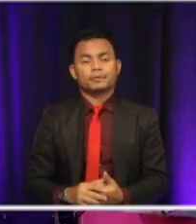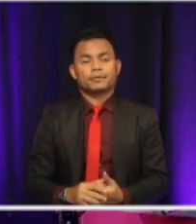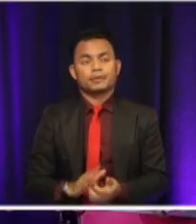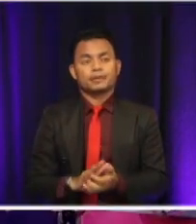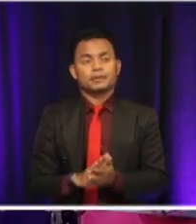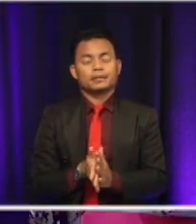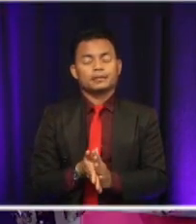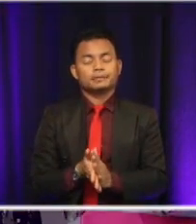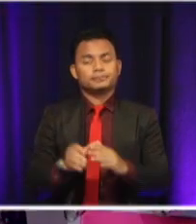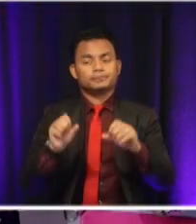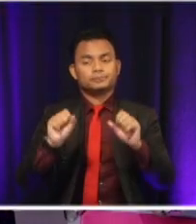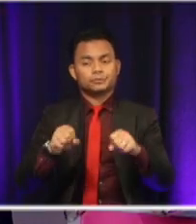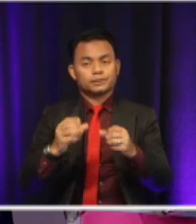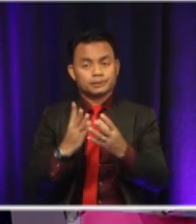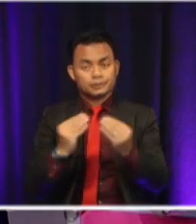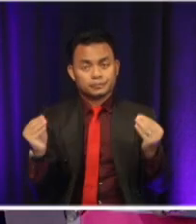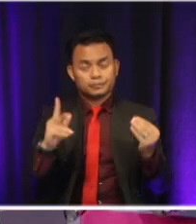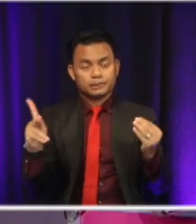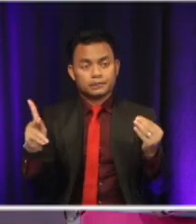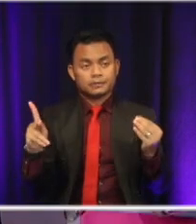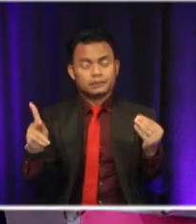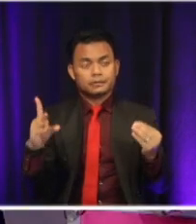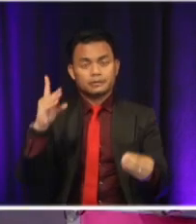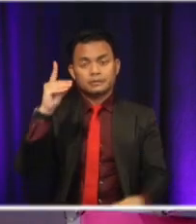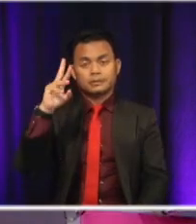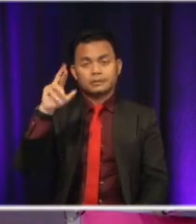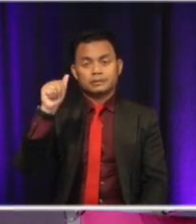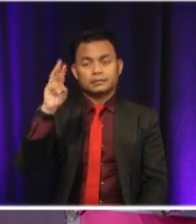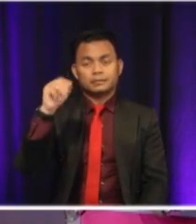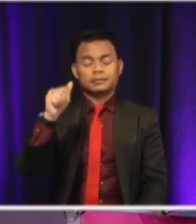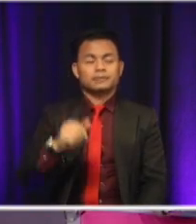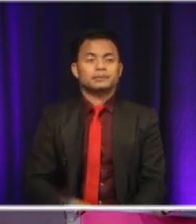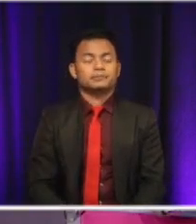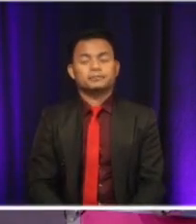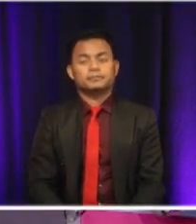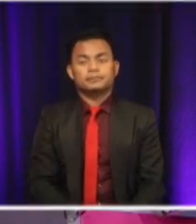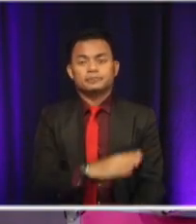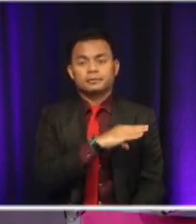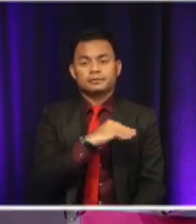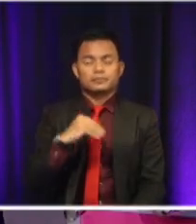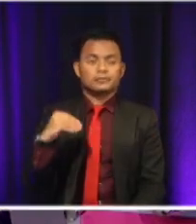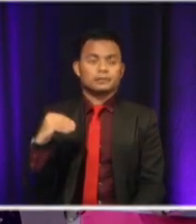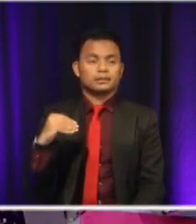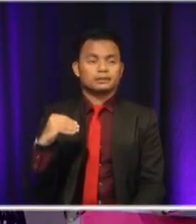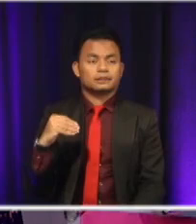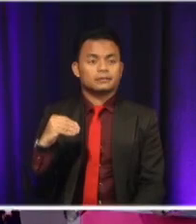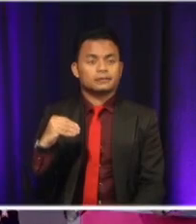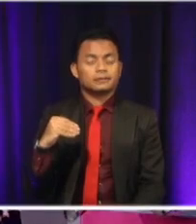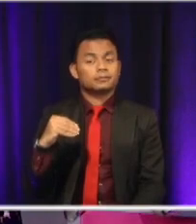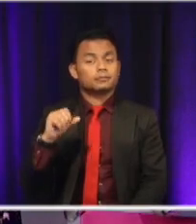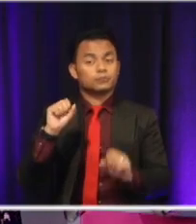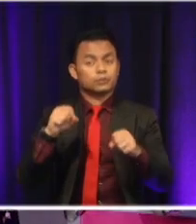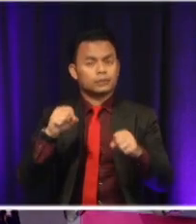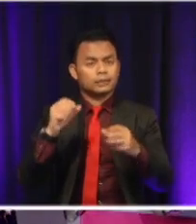finished their drama, and they are now left with approximately 40 to 45 minutes to